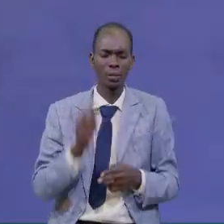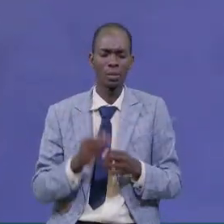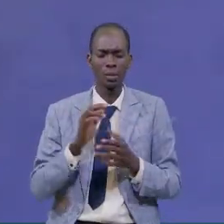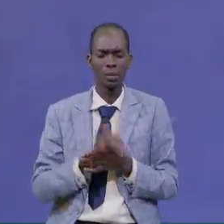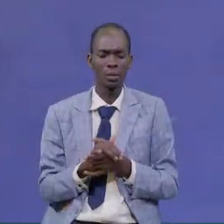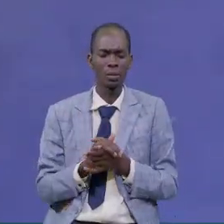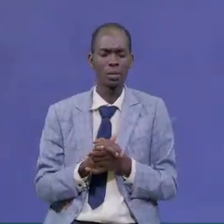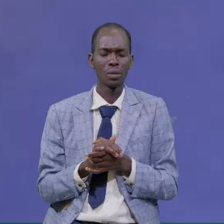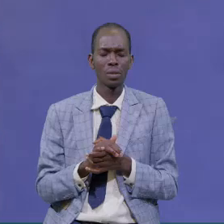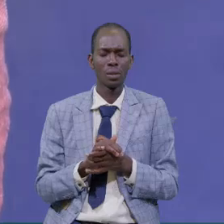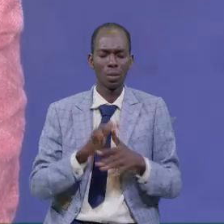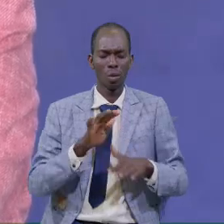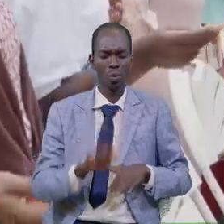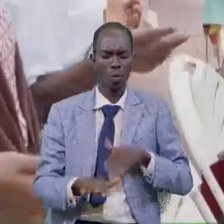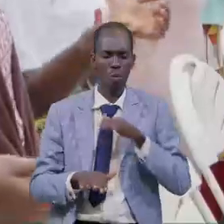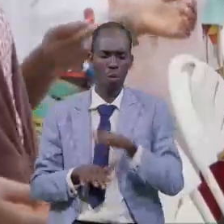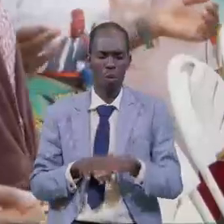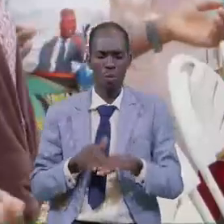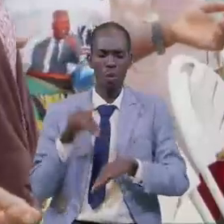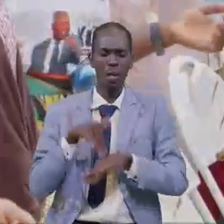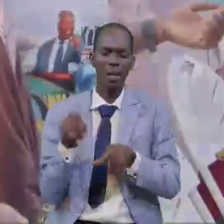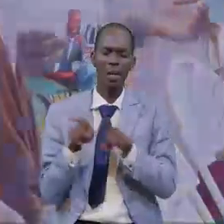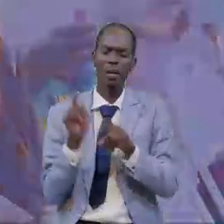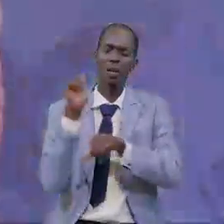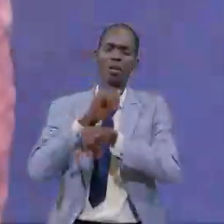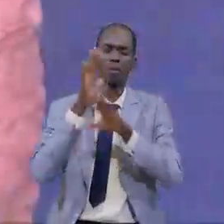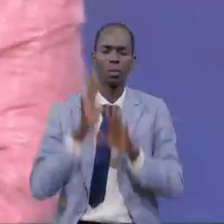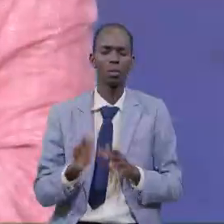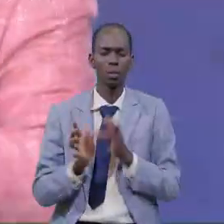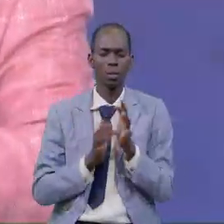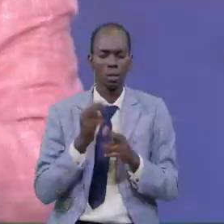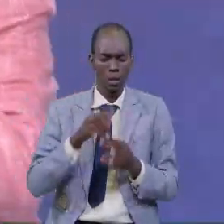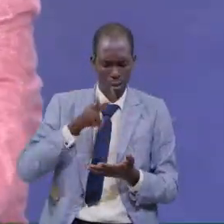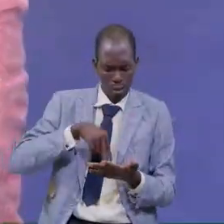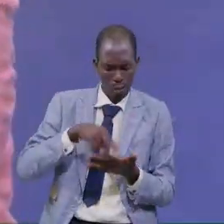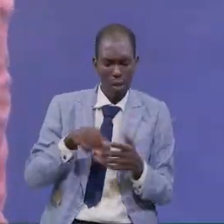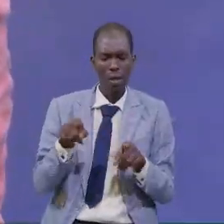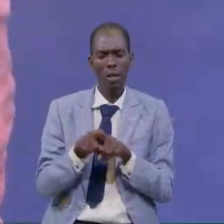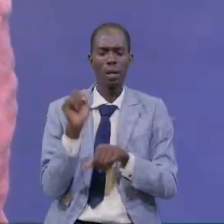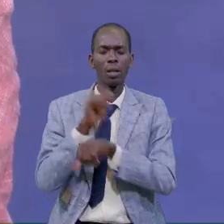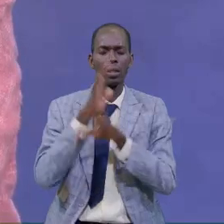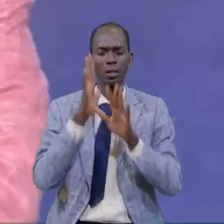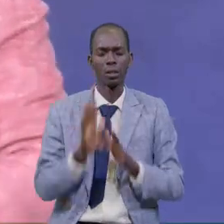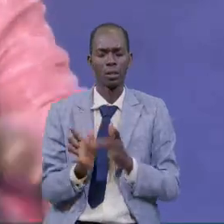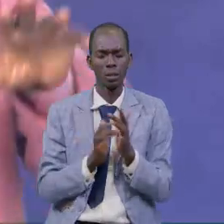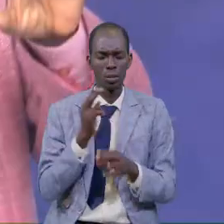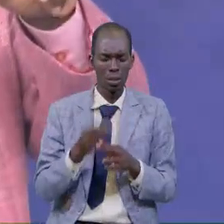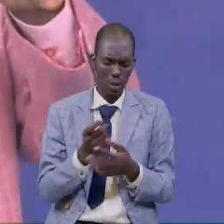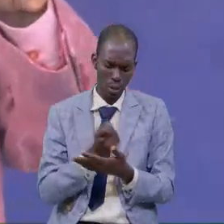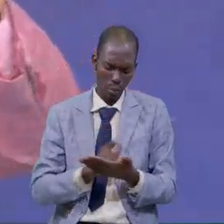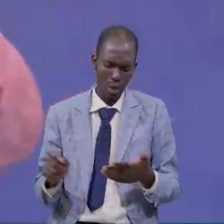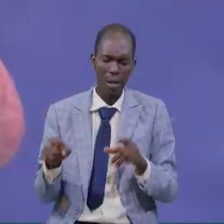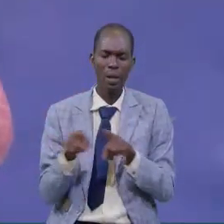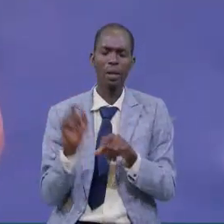Walk like a conqueror. Read like a conqueror. Write like a conqueror.